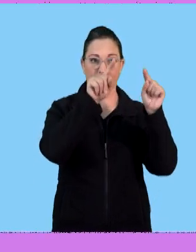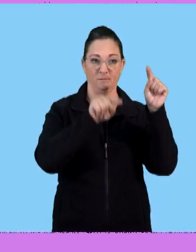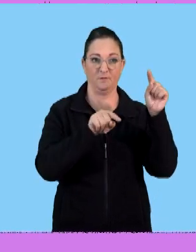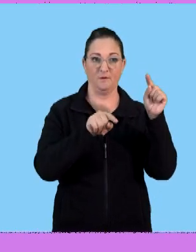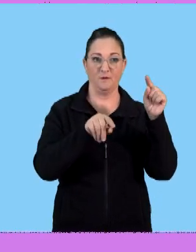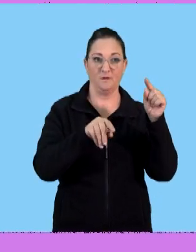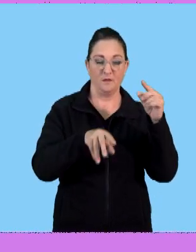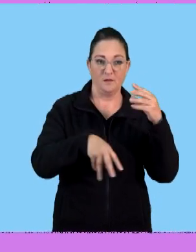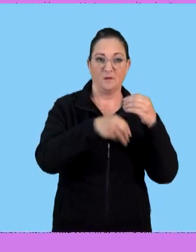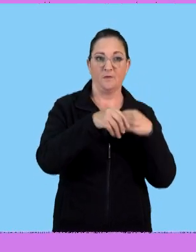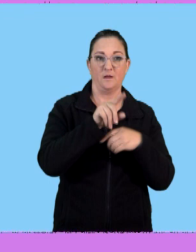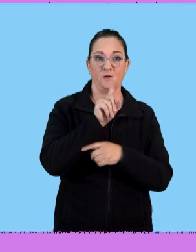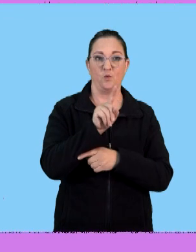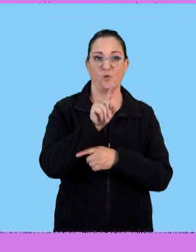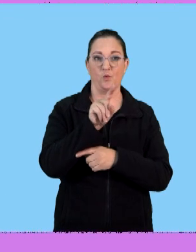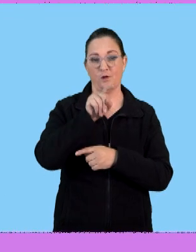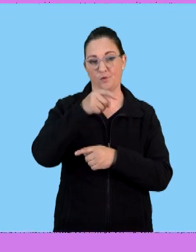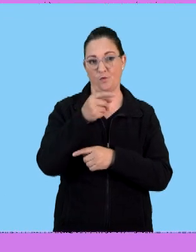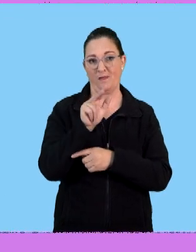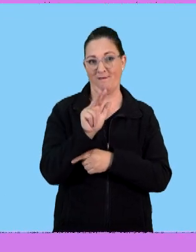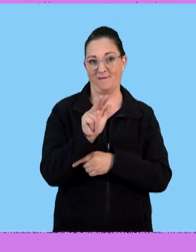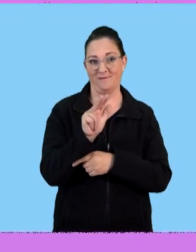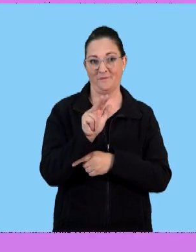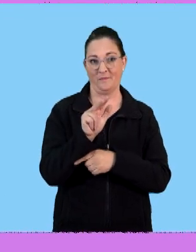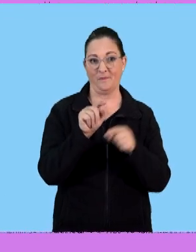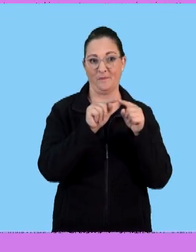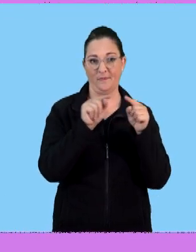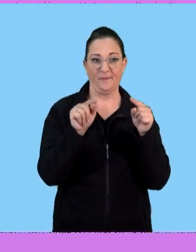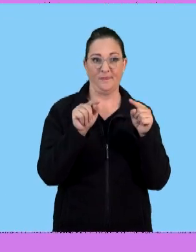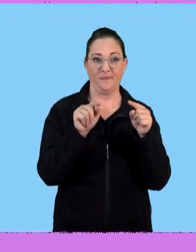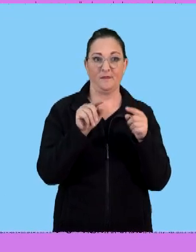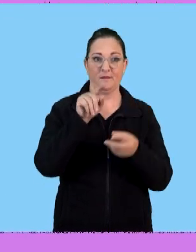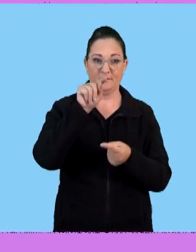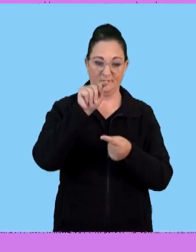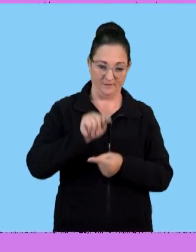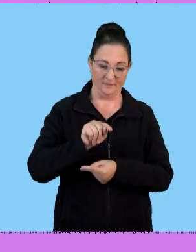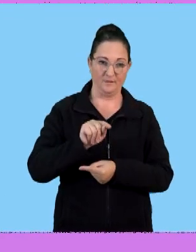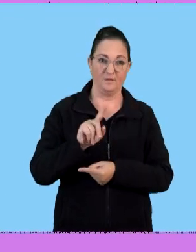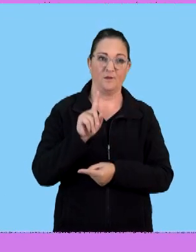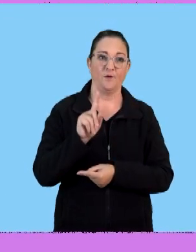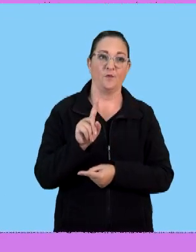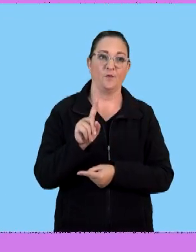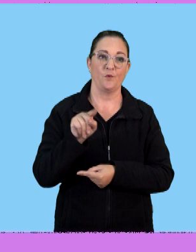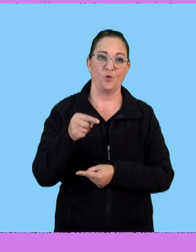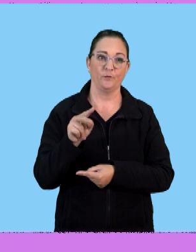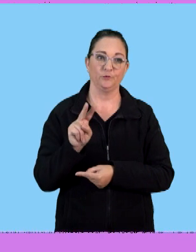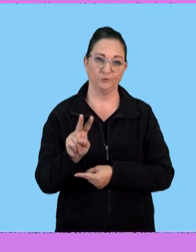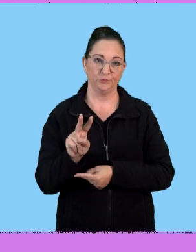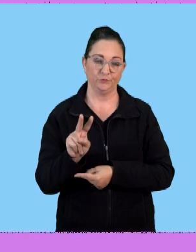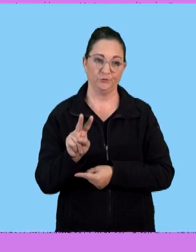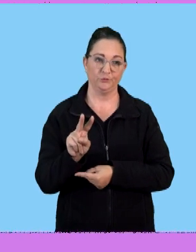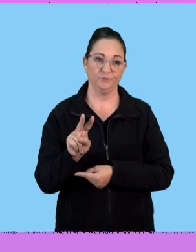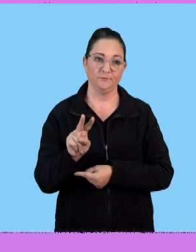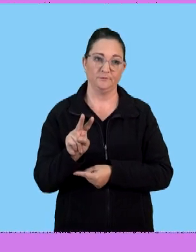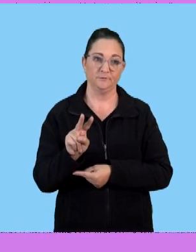15, plus this length here, 1.8, plus down here